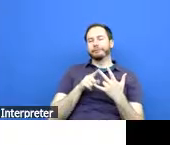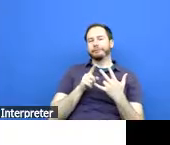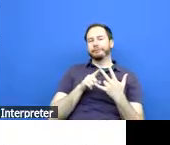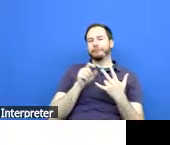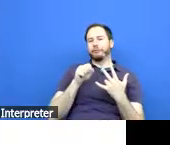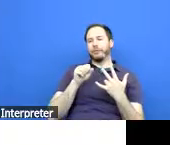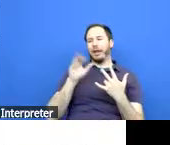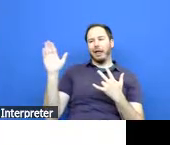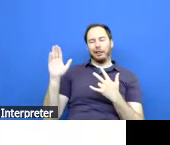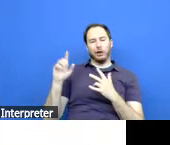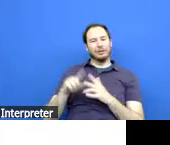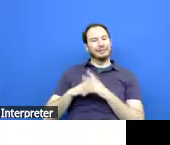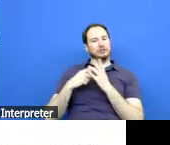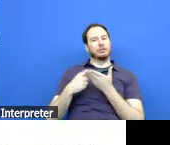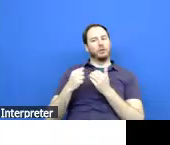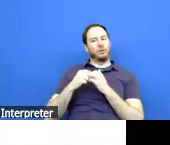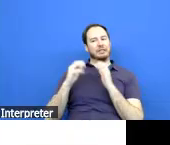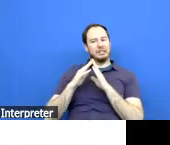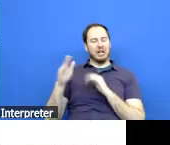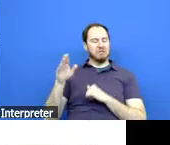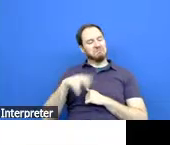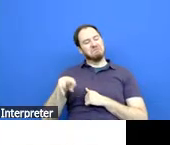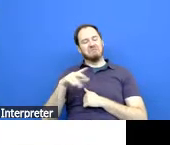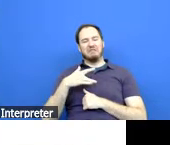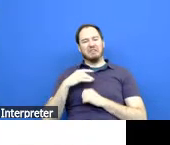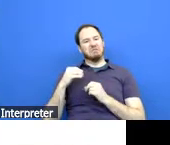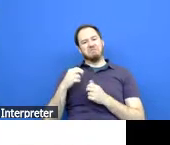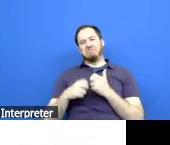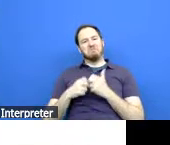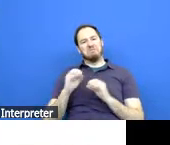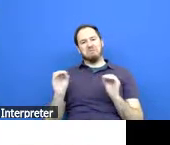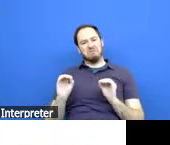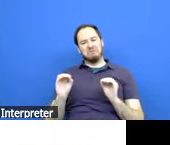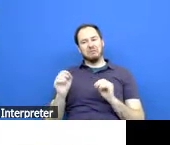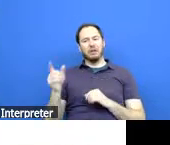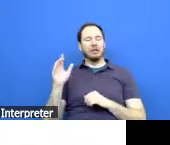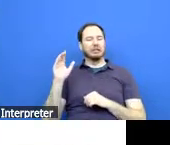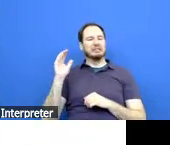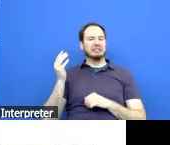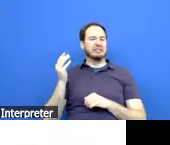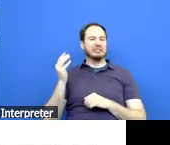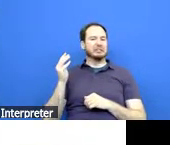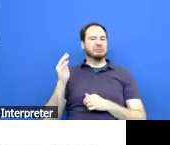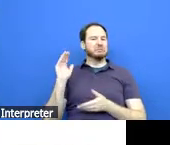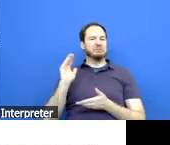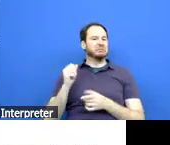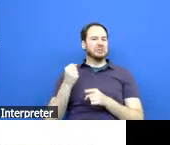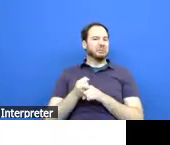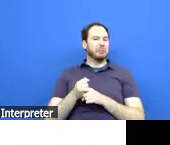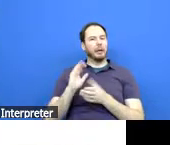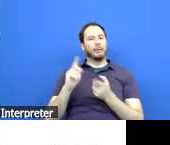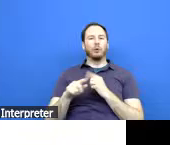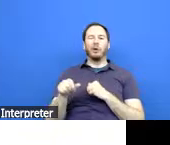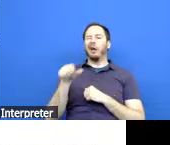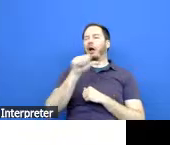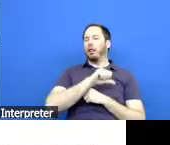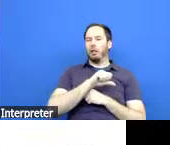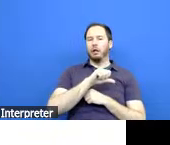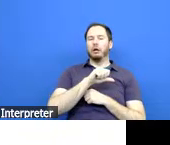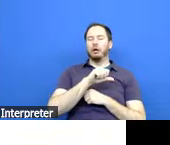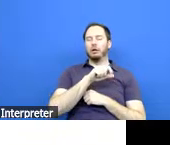discussion with the town was that they didn't see this as being an issue. They see it as less of an impact than some of the other stuff that